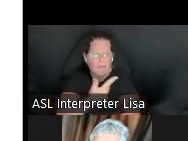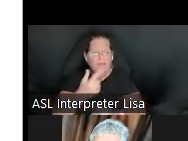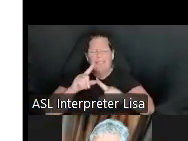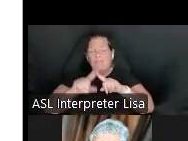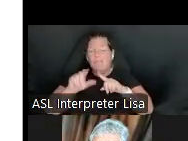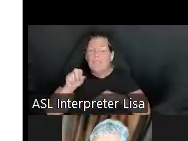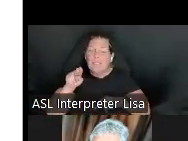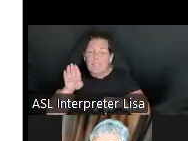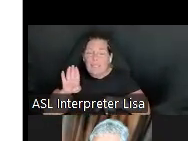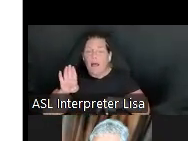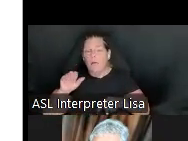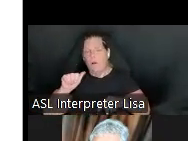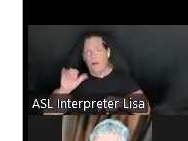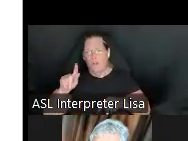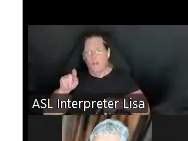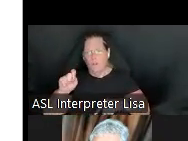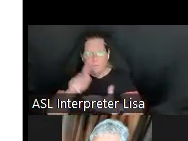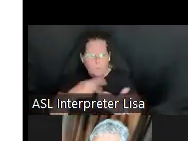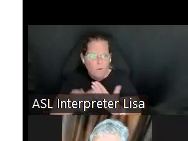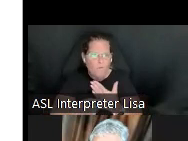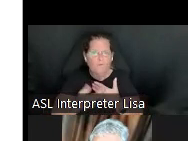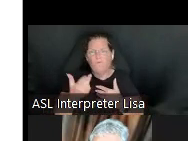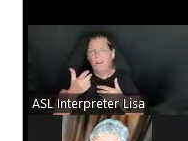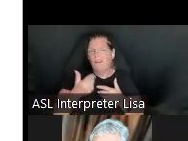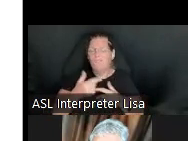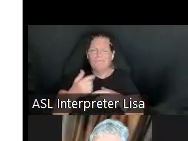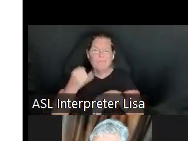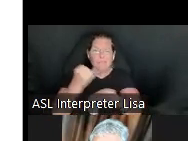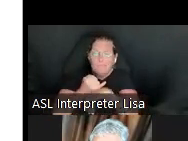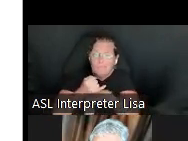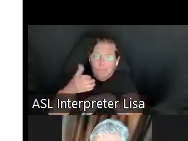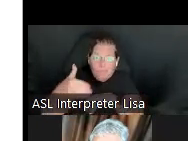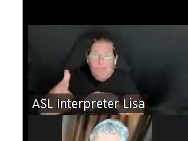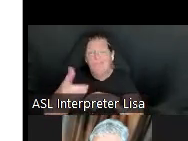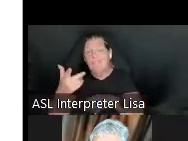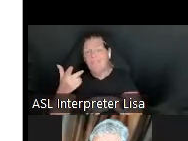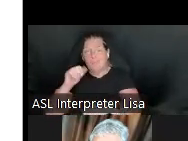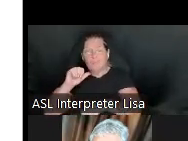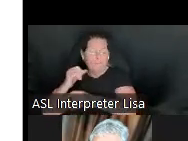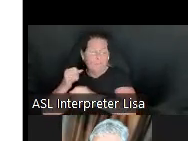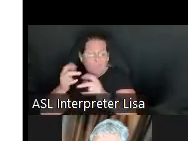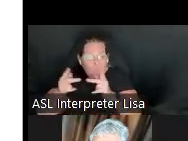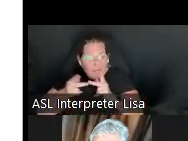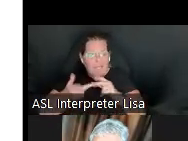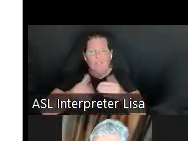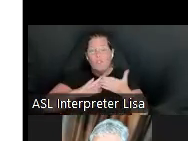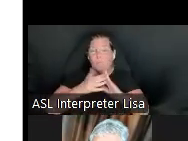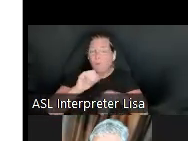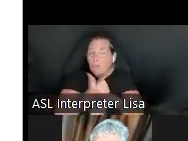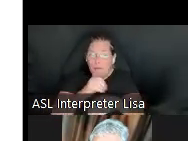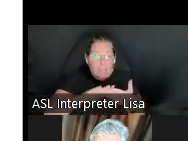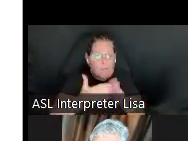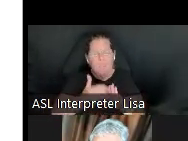care programs, residential settings, cognitive rehab programs, community-based programs, and of course,